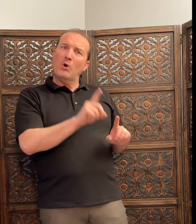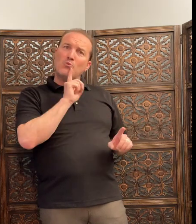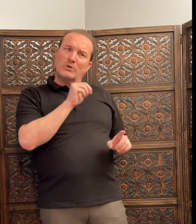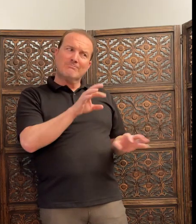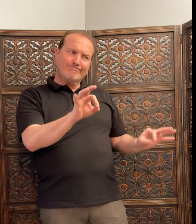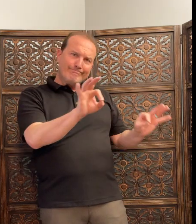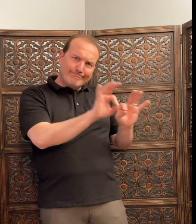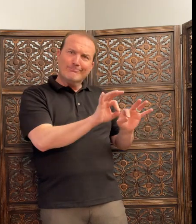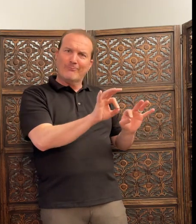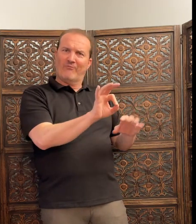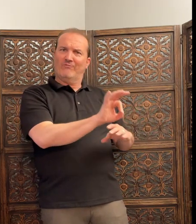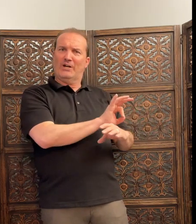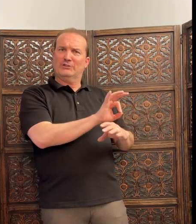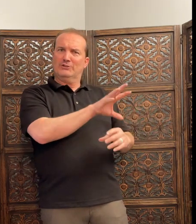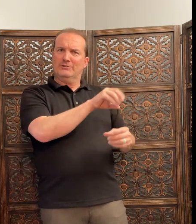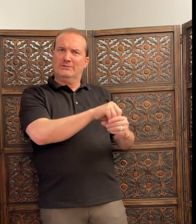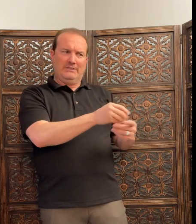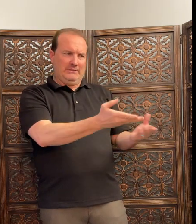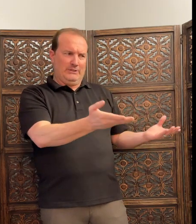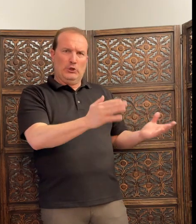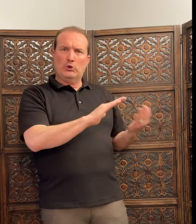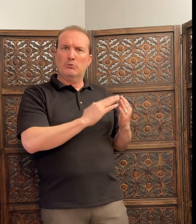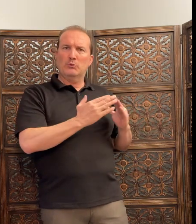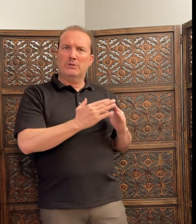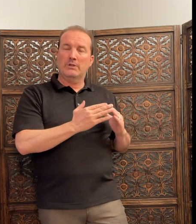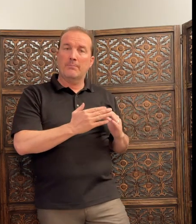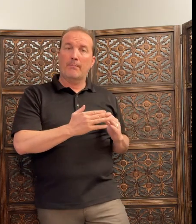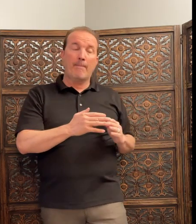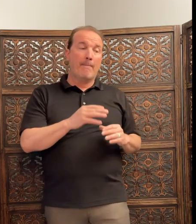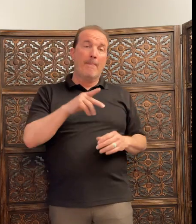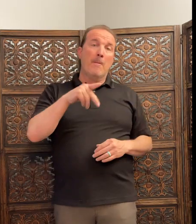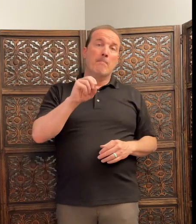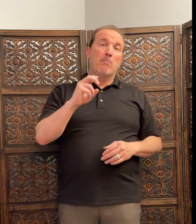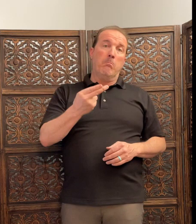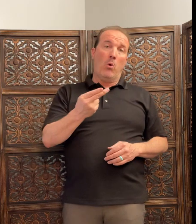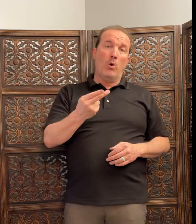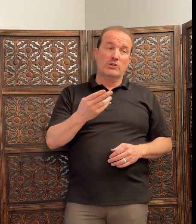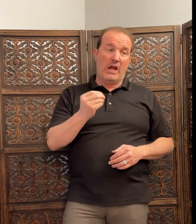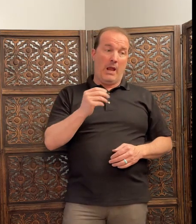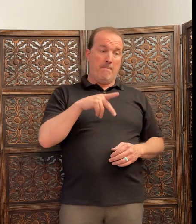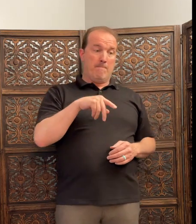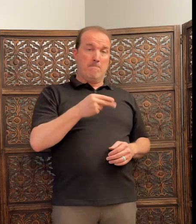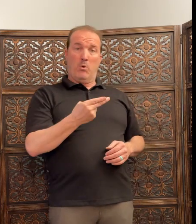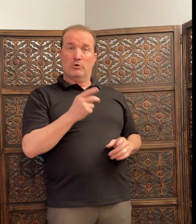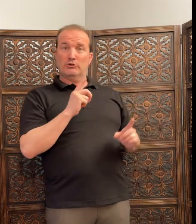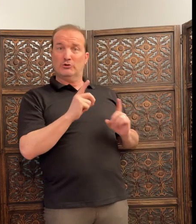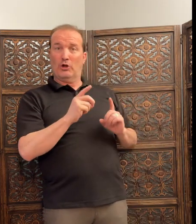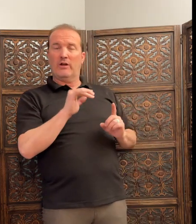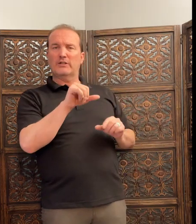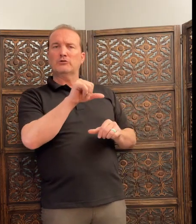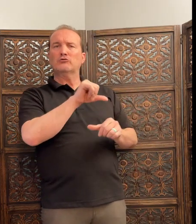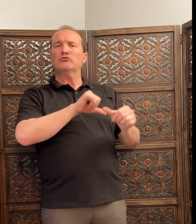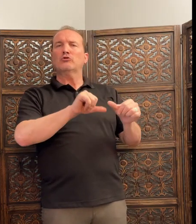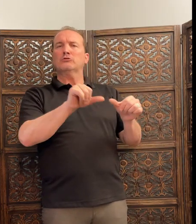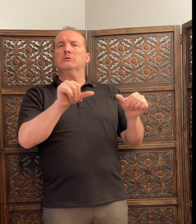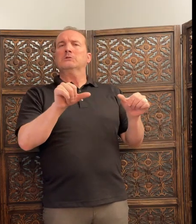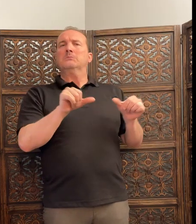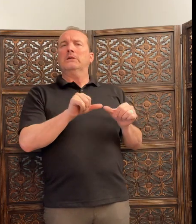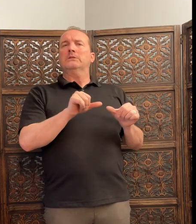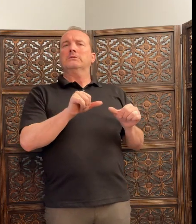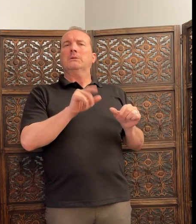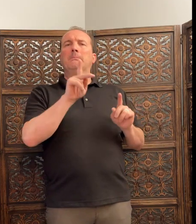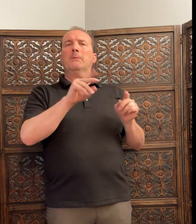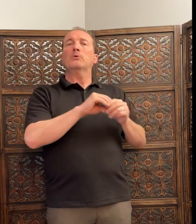gather, but it actually serves a very important function in this community. The porch, and subsequently porch talk, is a